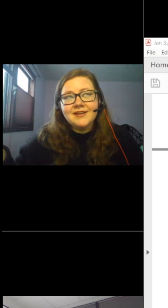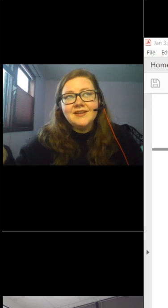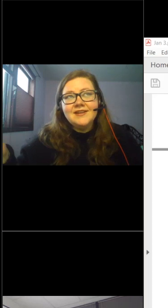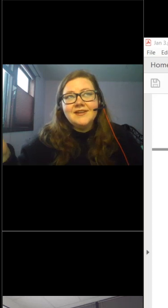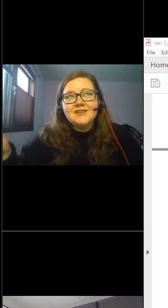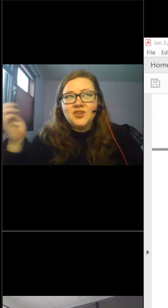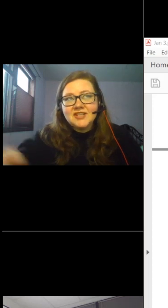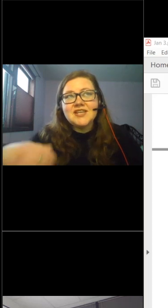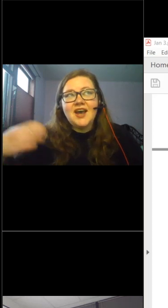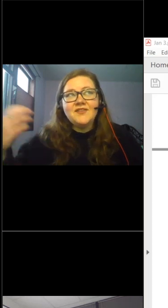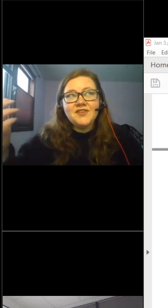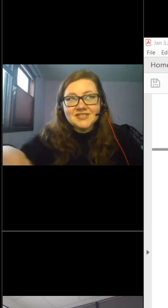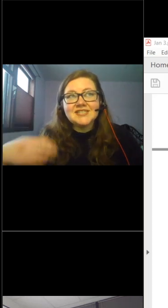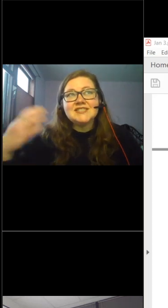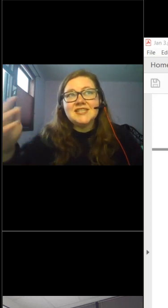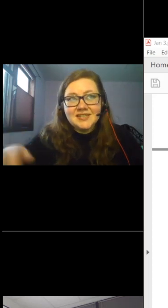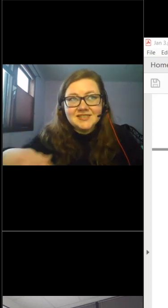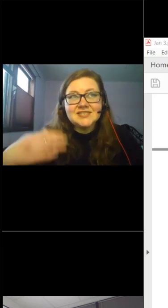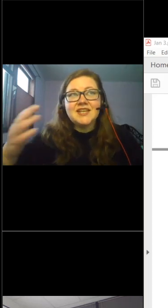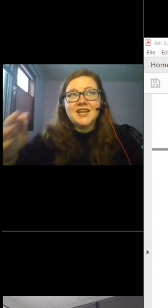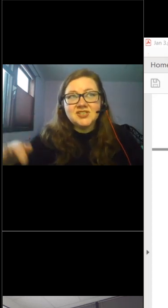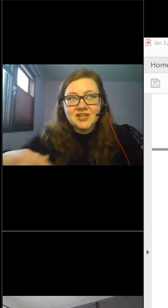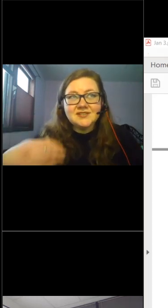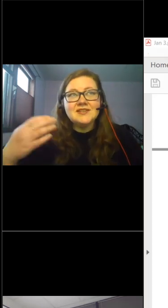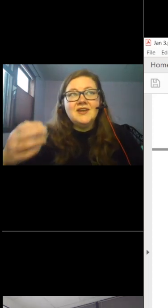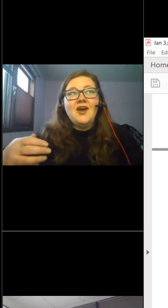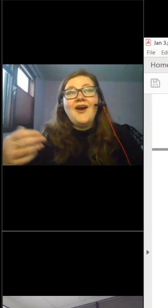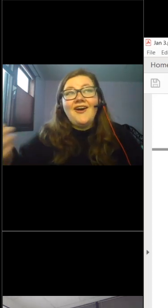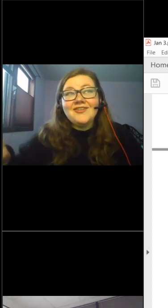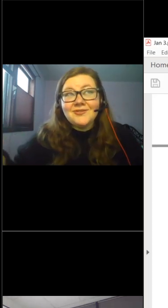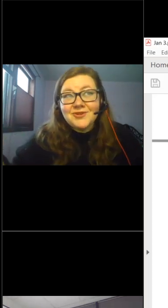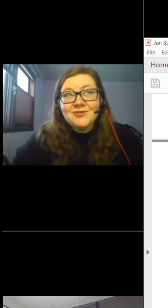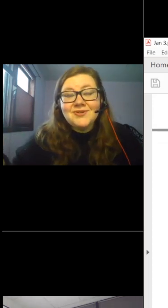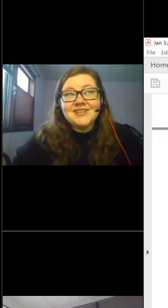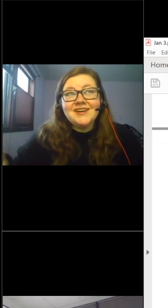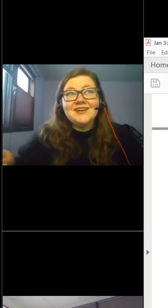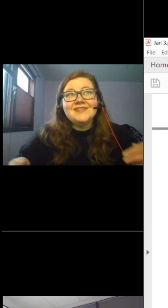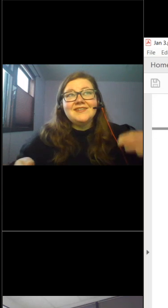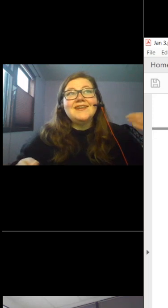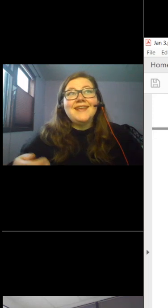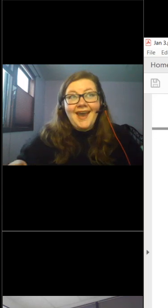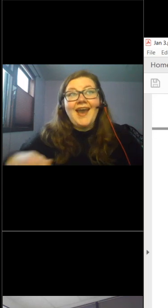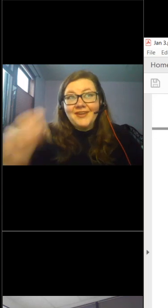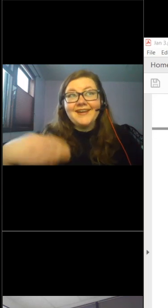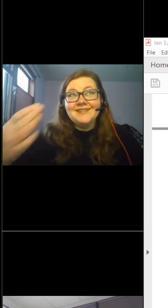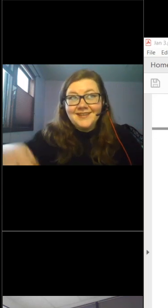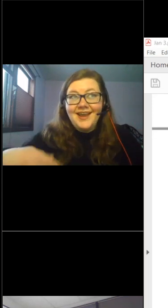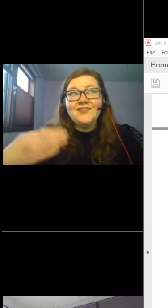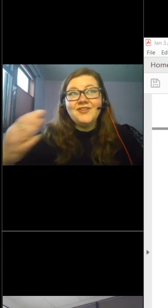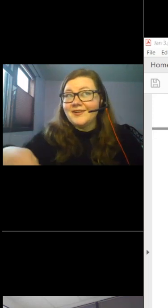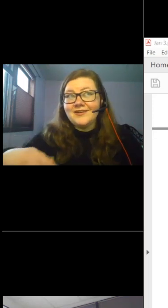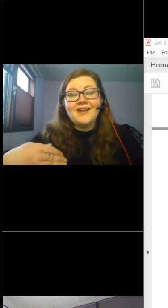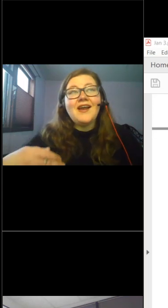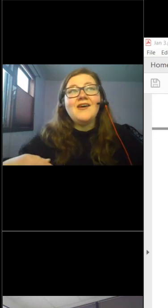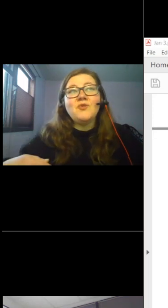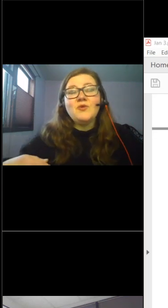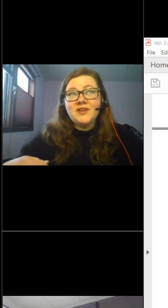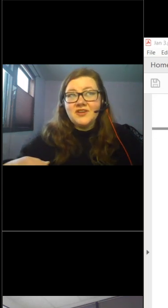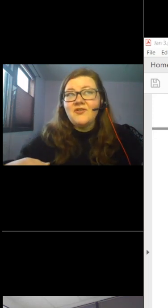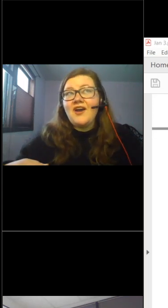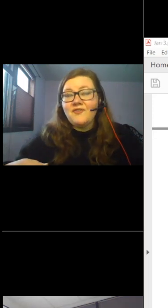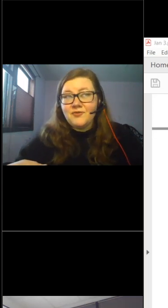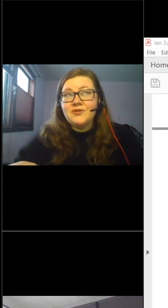not, you need to have your 16 CEHs on your renewal year. Yeah, every year.